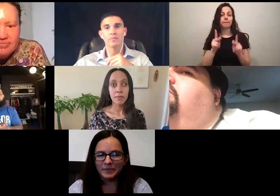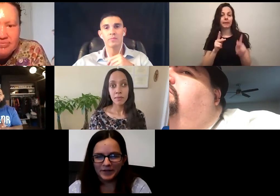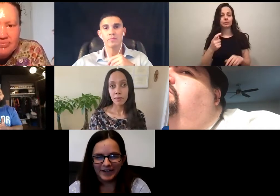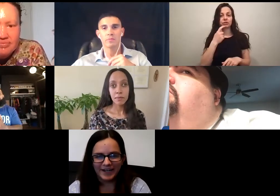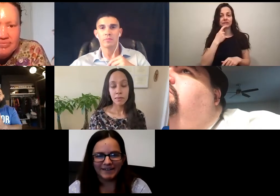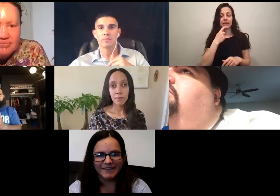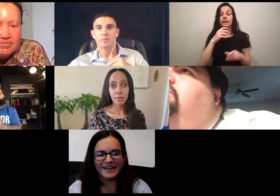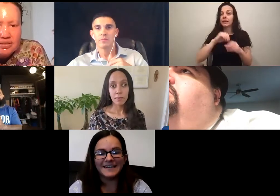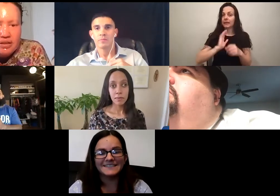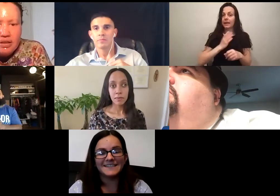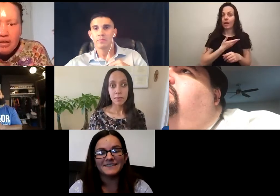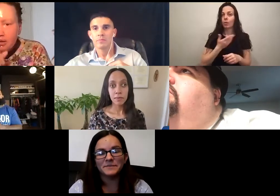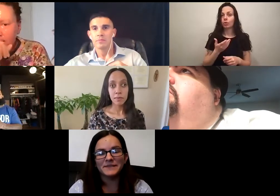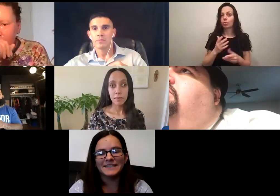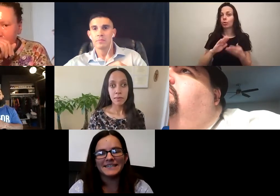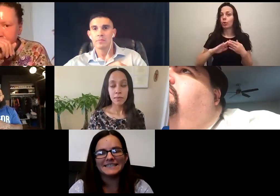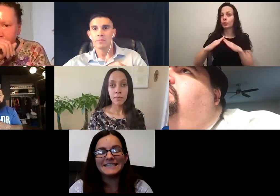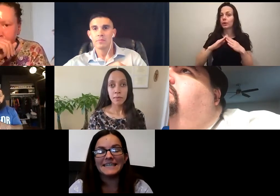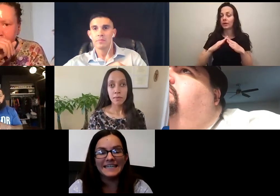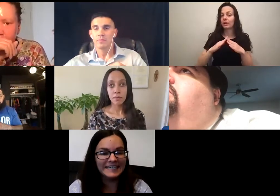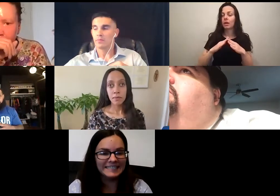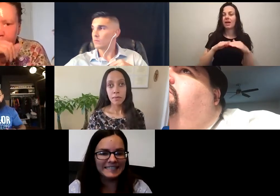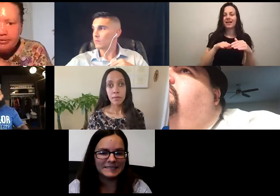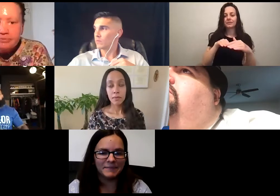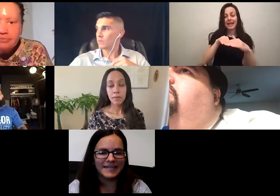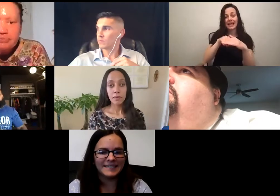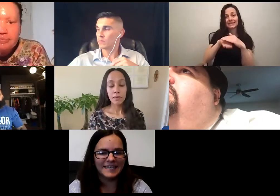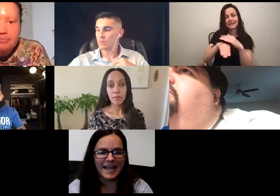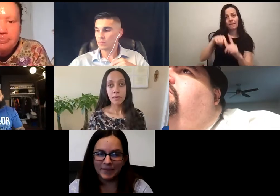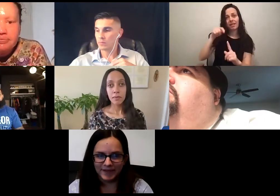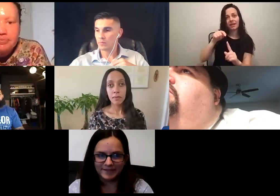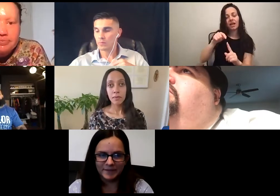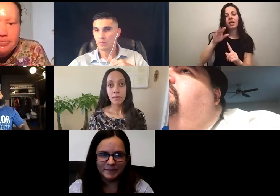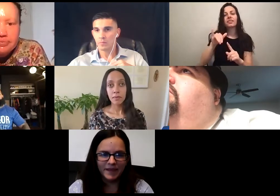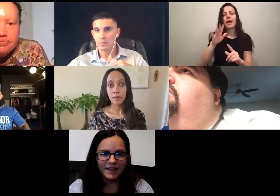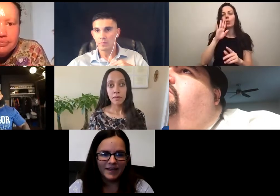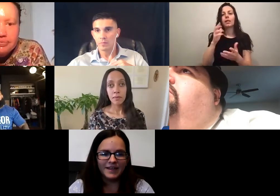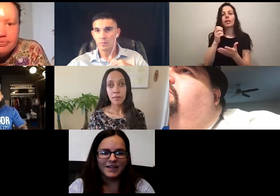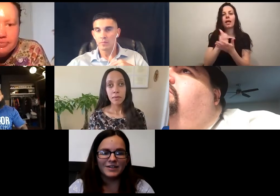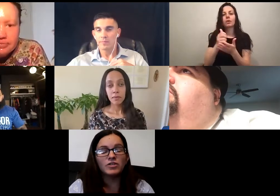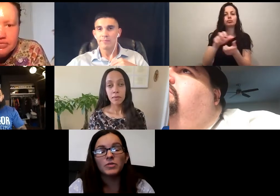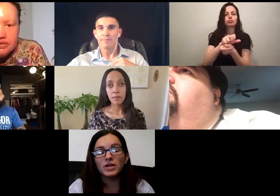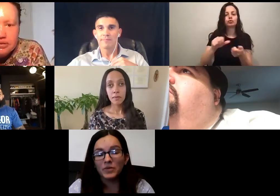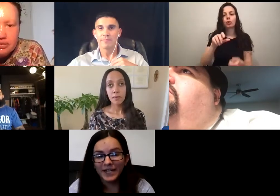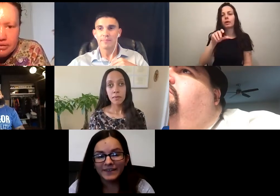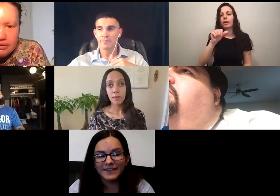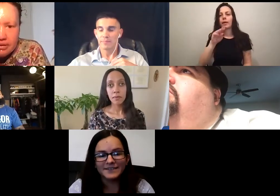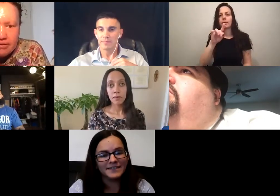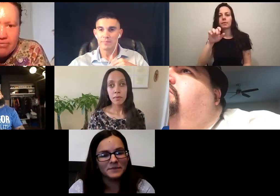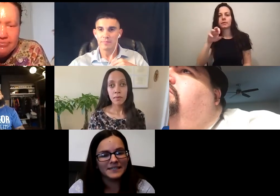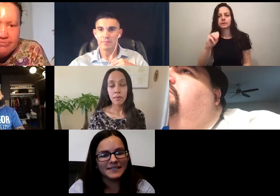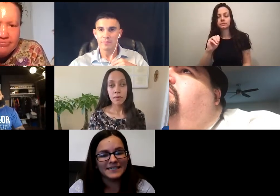our community, that accessibility is the key to dismantling ableism. Do you agree